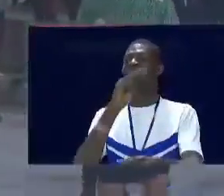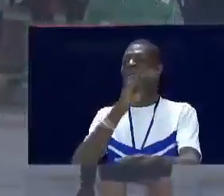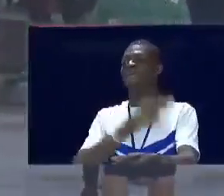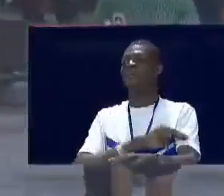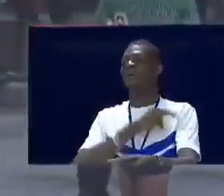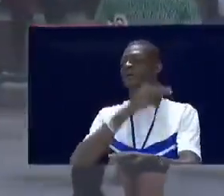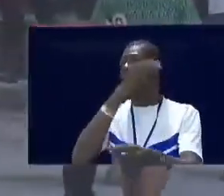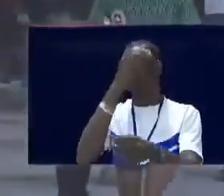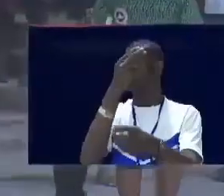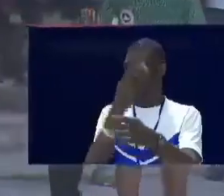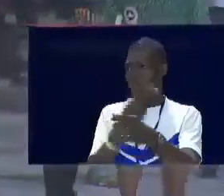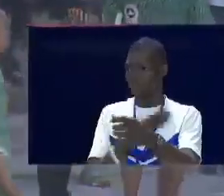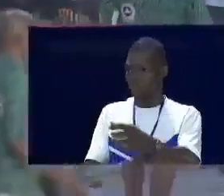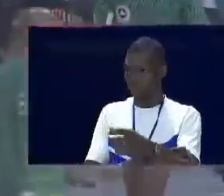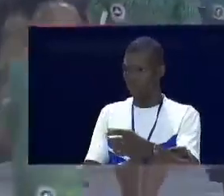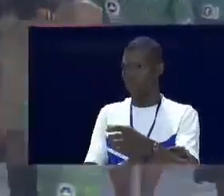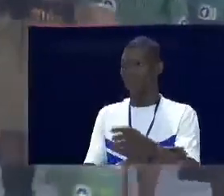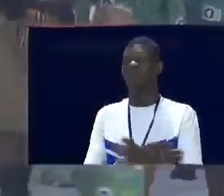blood.